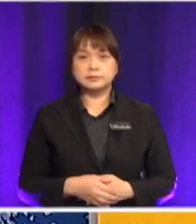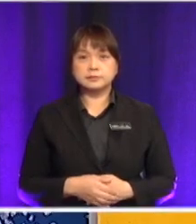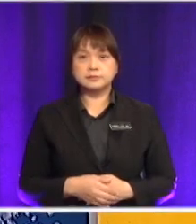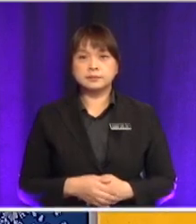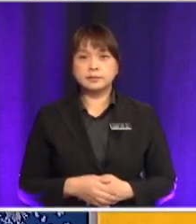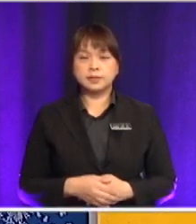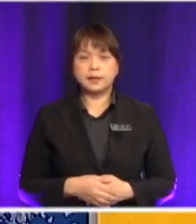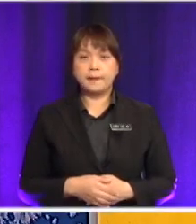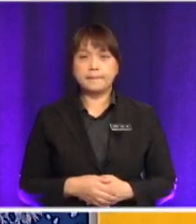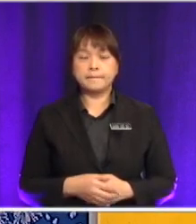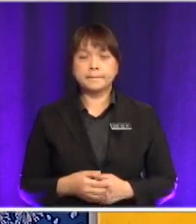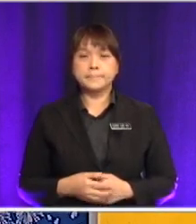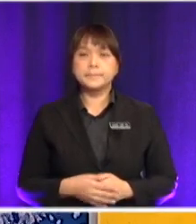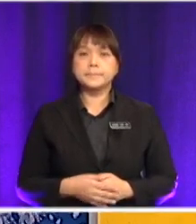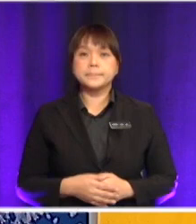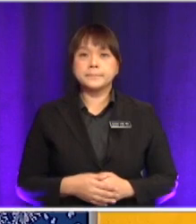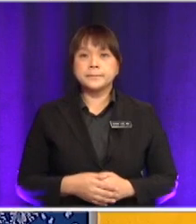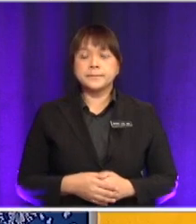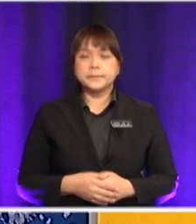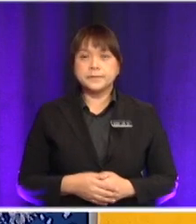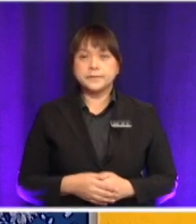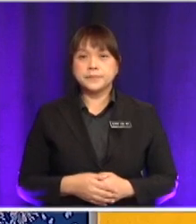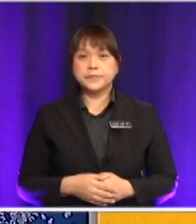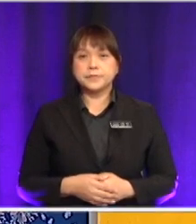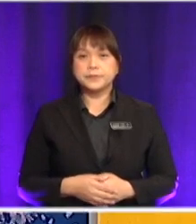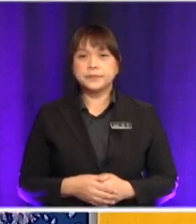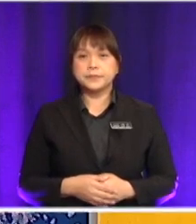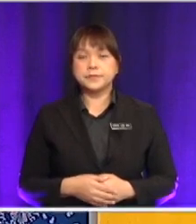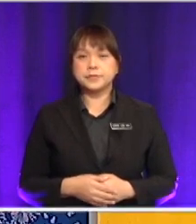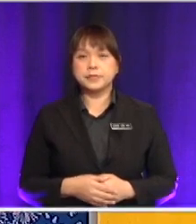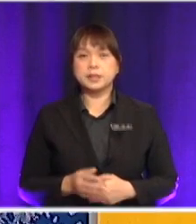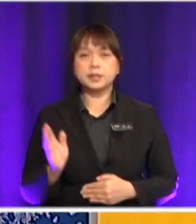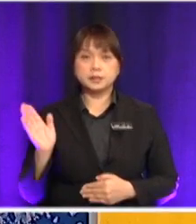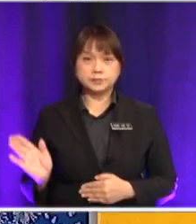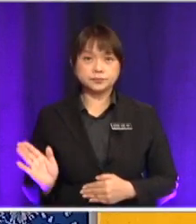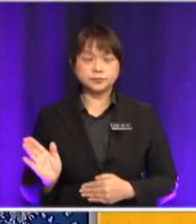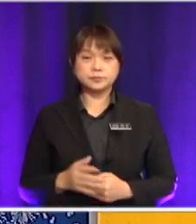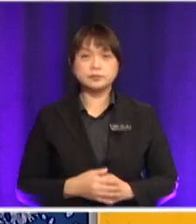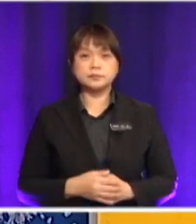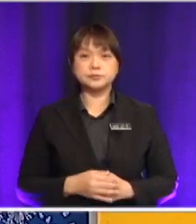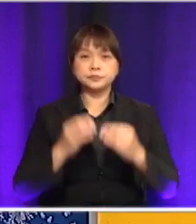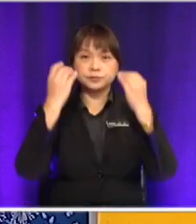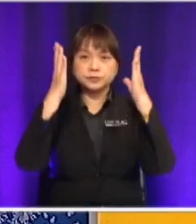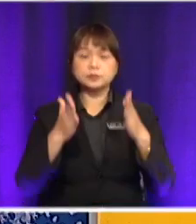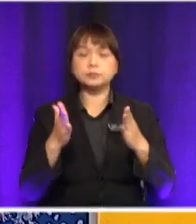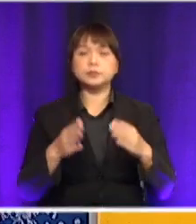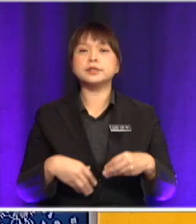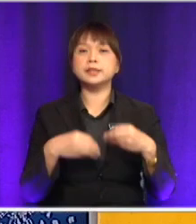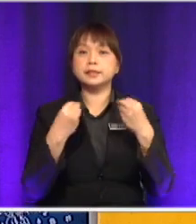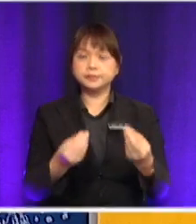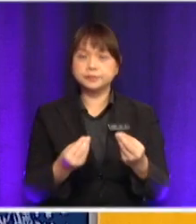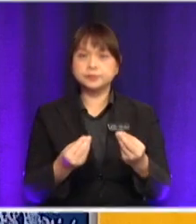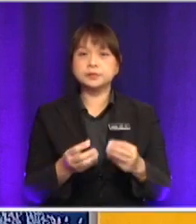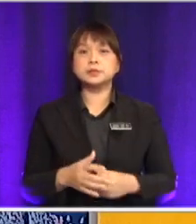Okay, before we move on to our next part of the lesson, I'm going to leave you guys with this particular